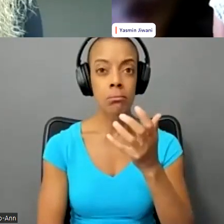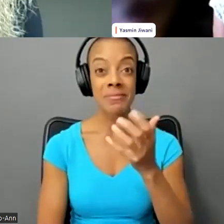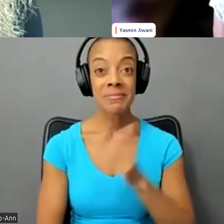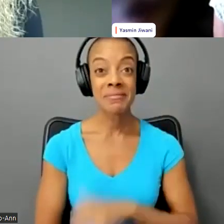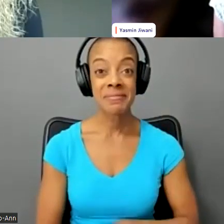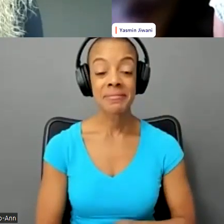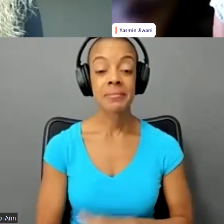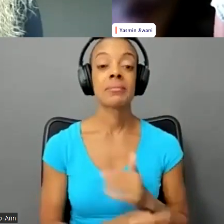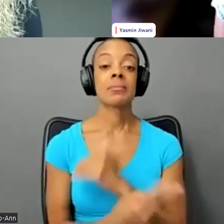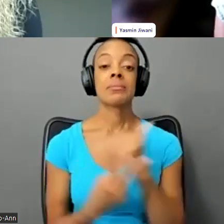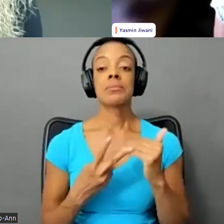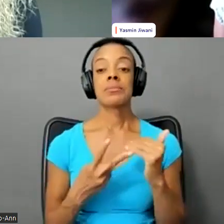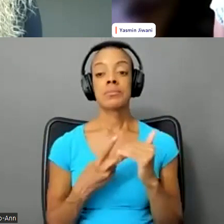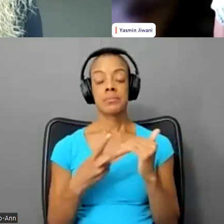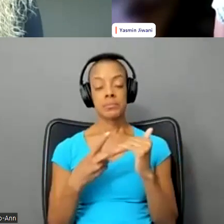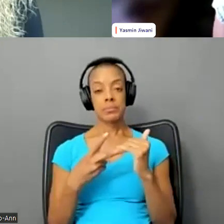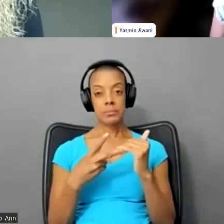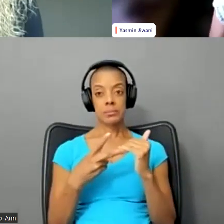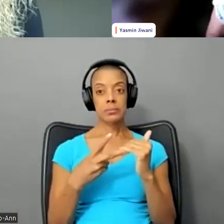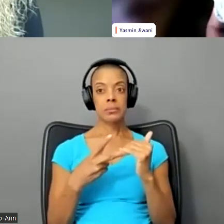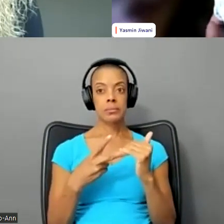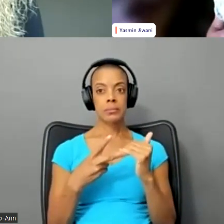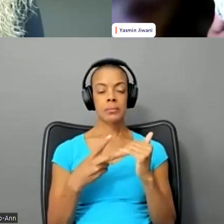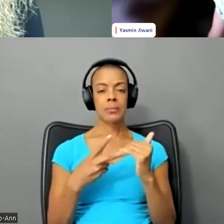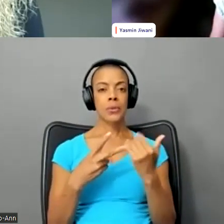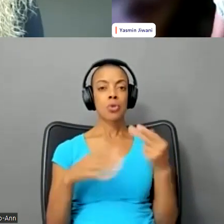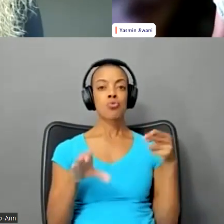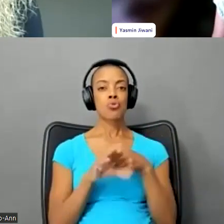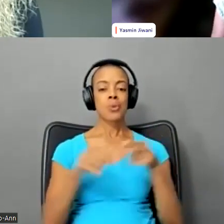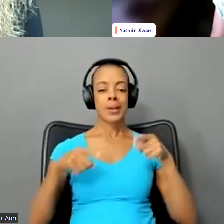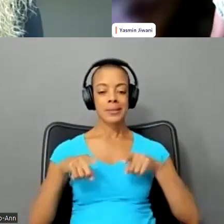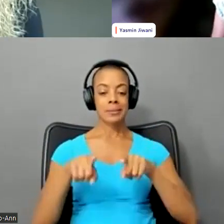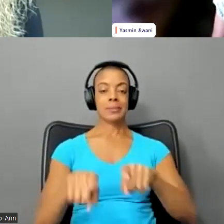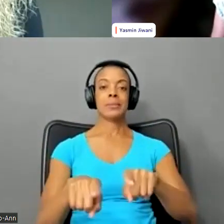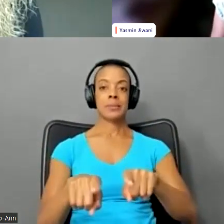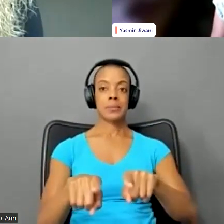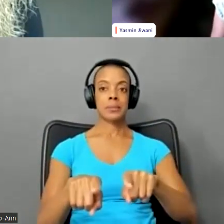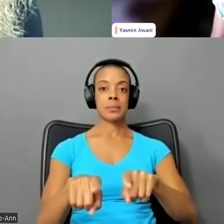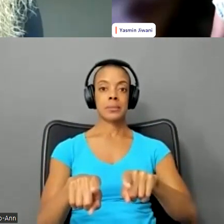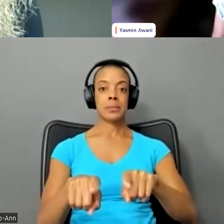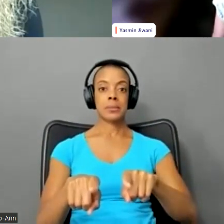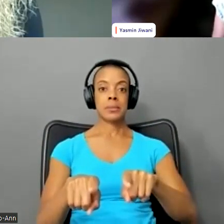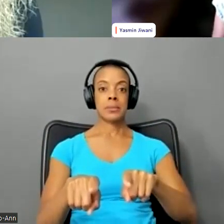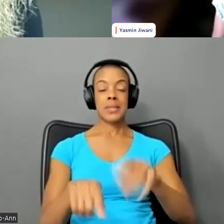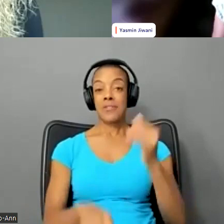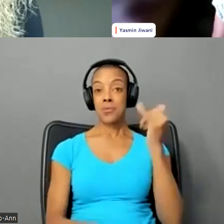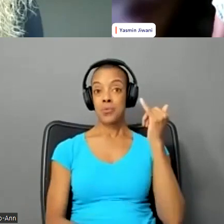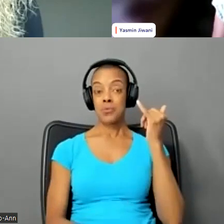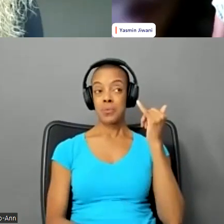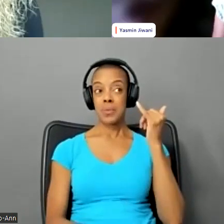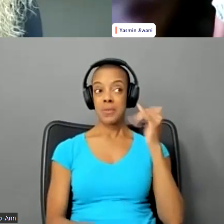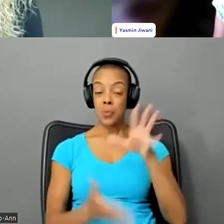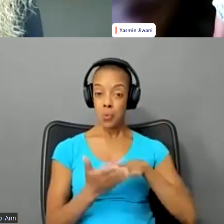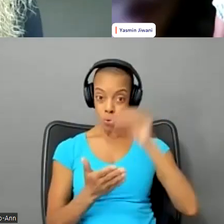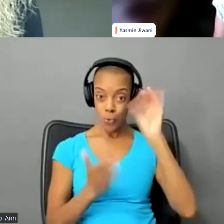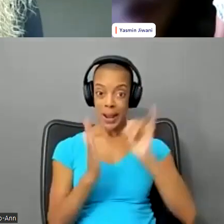that drawing parallels. So, if we were to learn how to do that, I think would be really interesting.